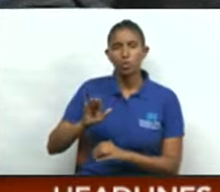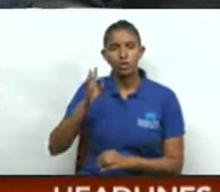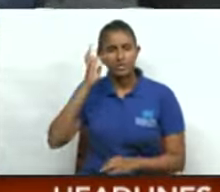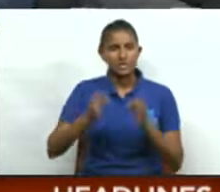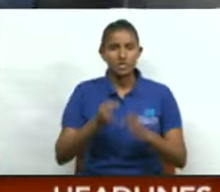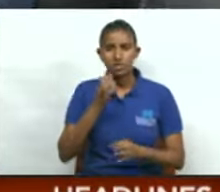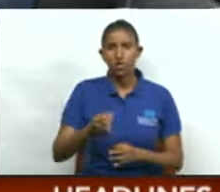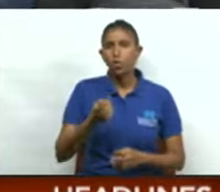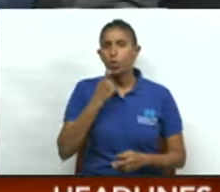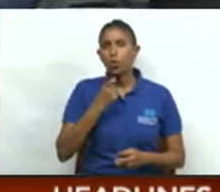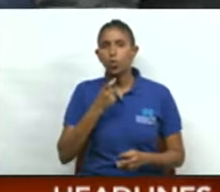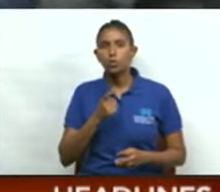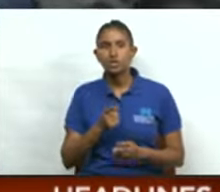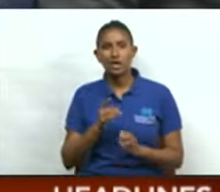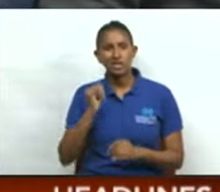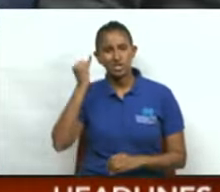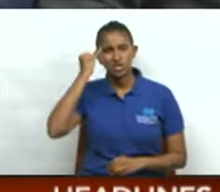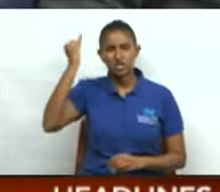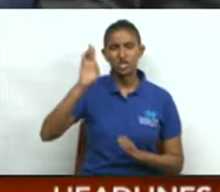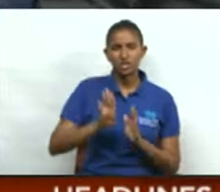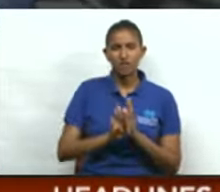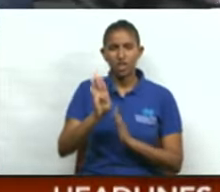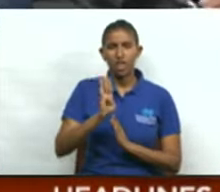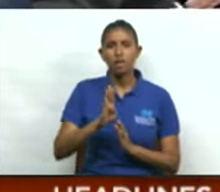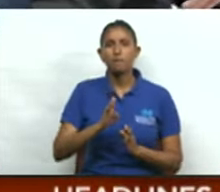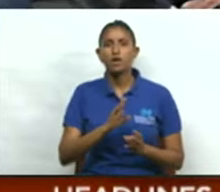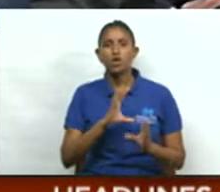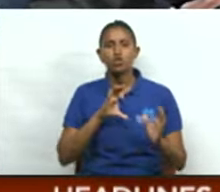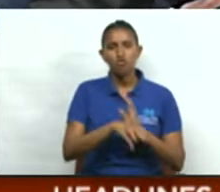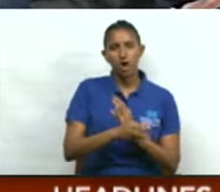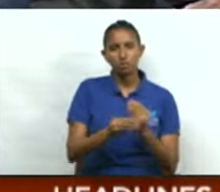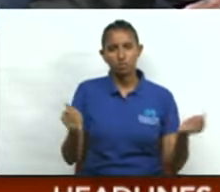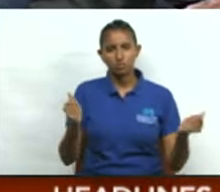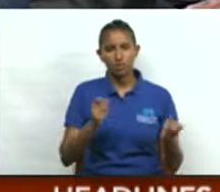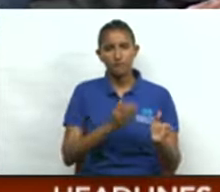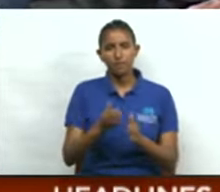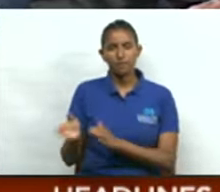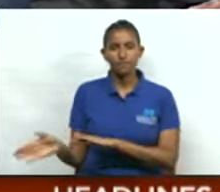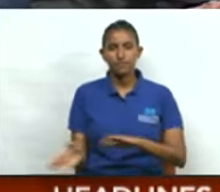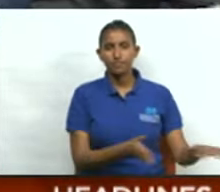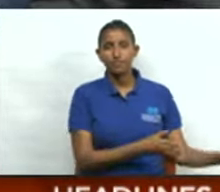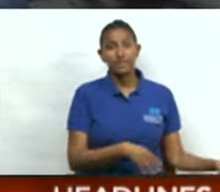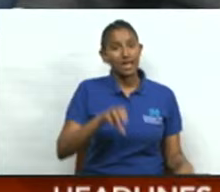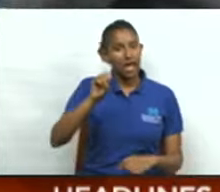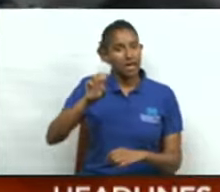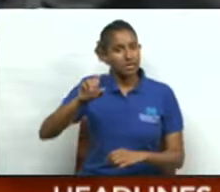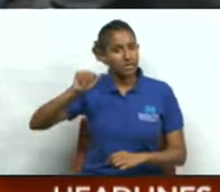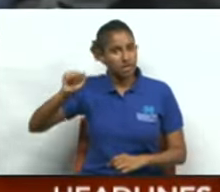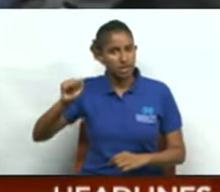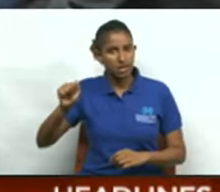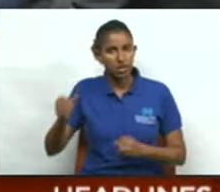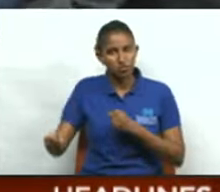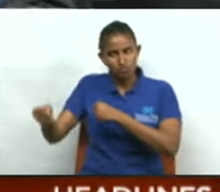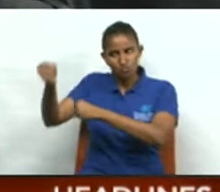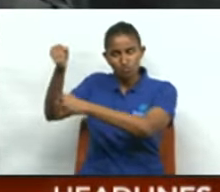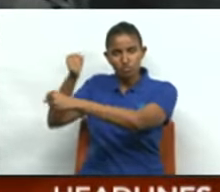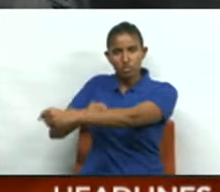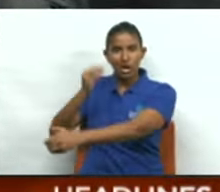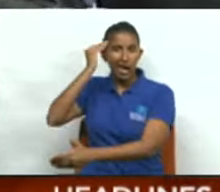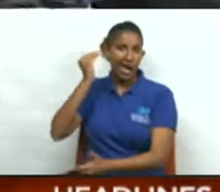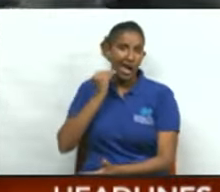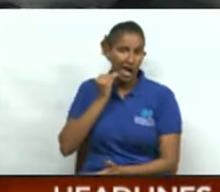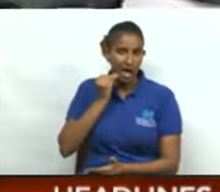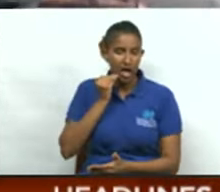Tobago. Meanwhile, the Prime Minister is not saying any more than necessary on the SSA and the replacement of the agency's head. He's been careful with